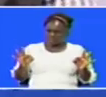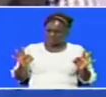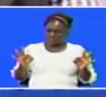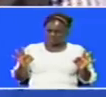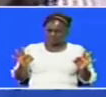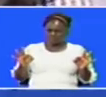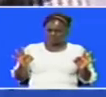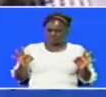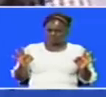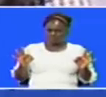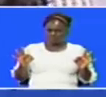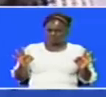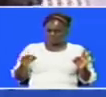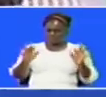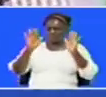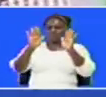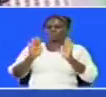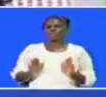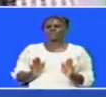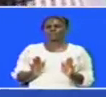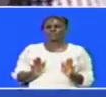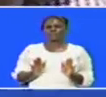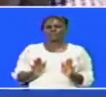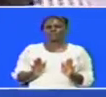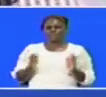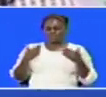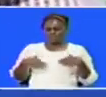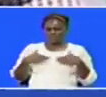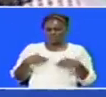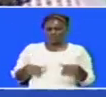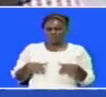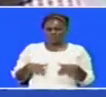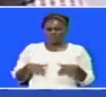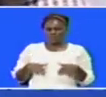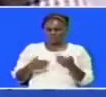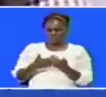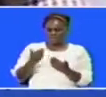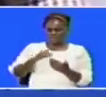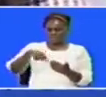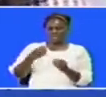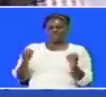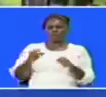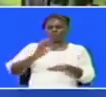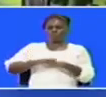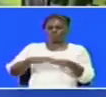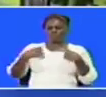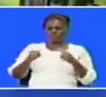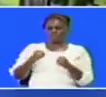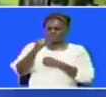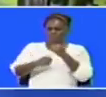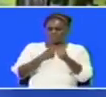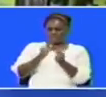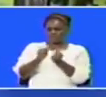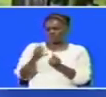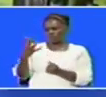unhealthy lifestyle is what is dominating nowadays. People are not even bothered of good health, you know. 14 years